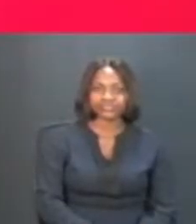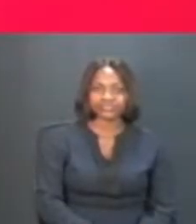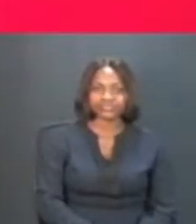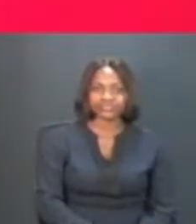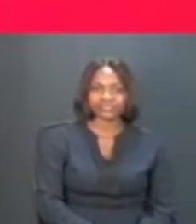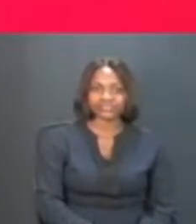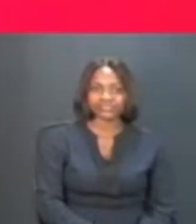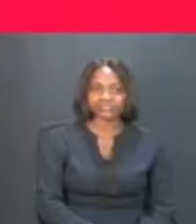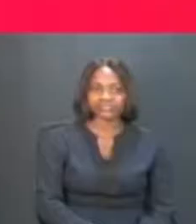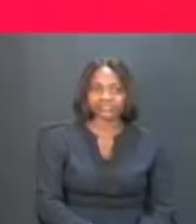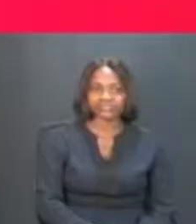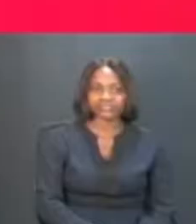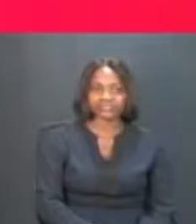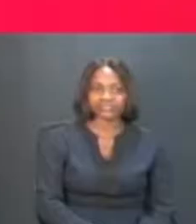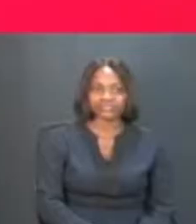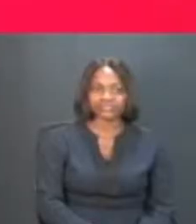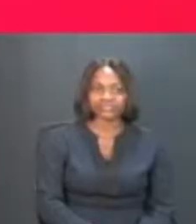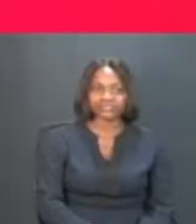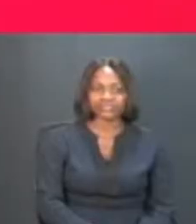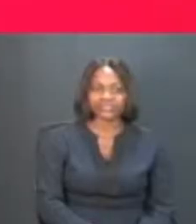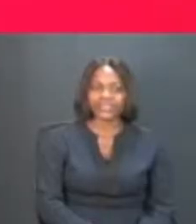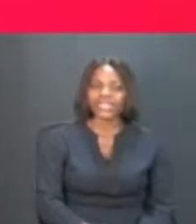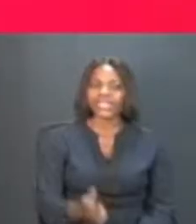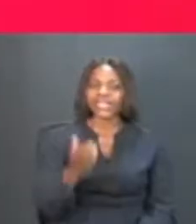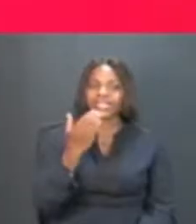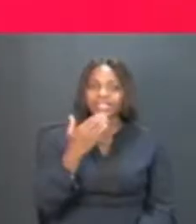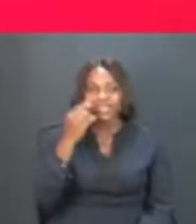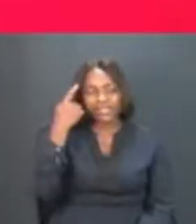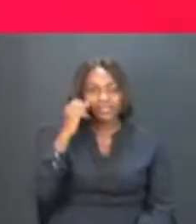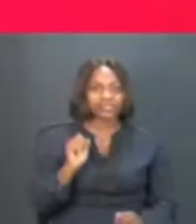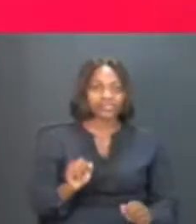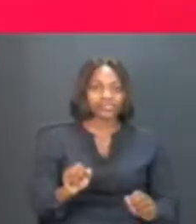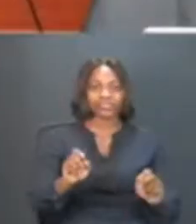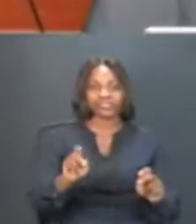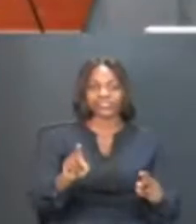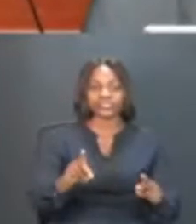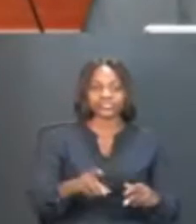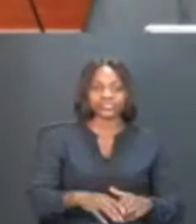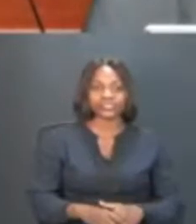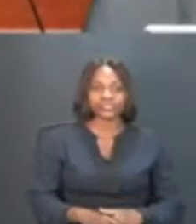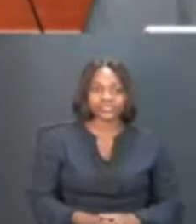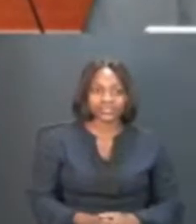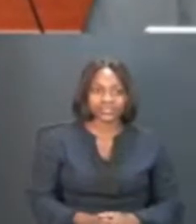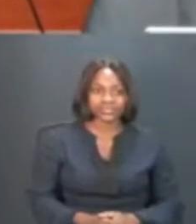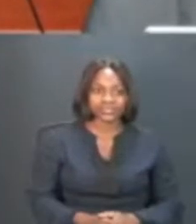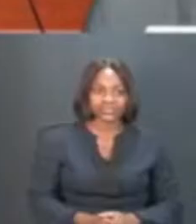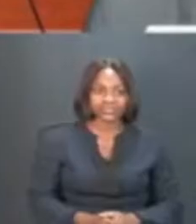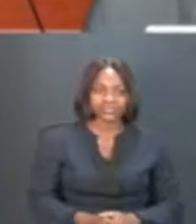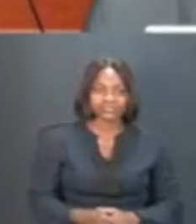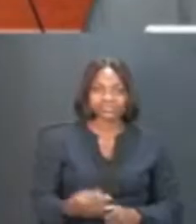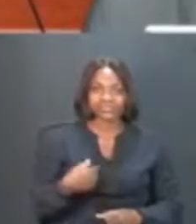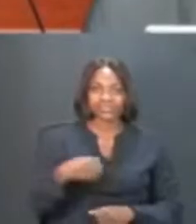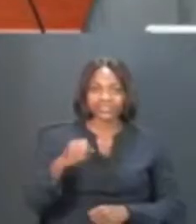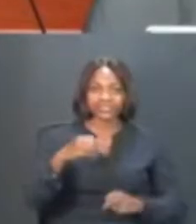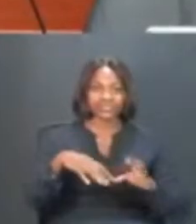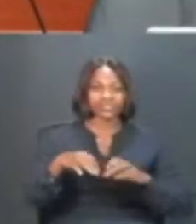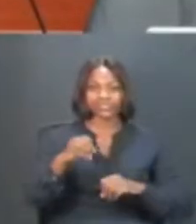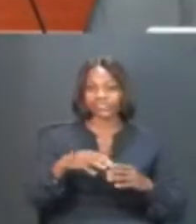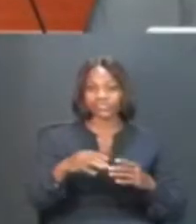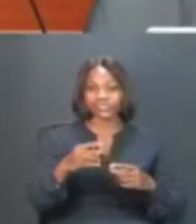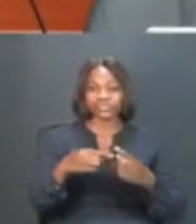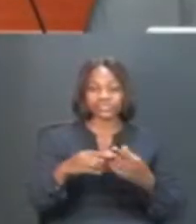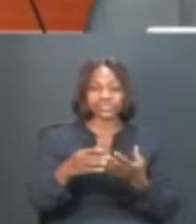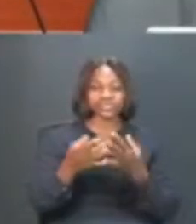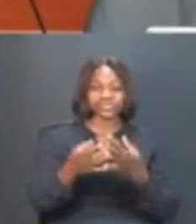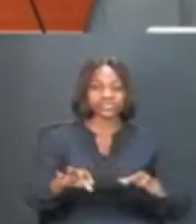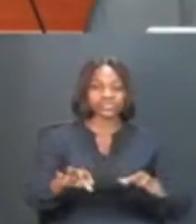Mr. Speaker, I'm grateful for the opportunity to make few comments on this